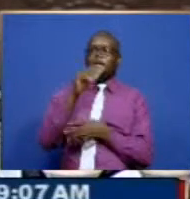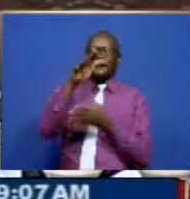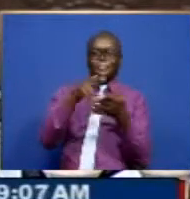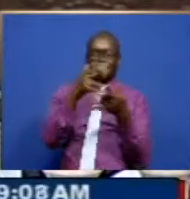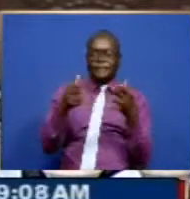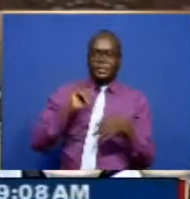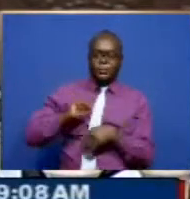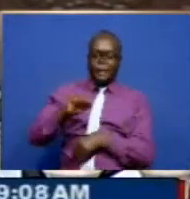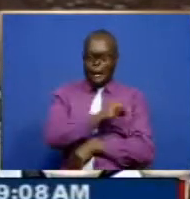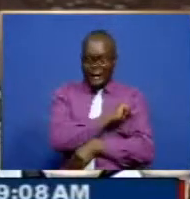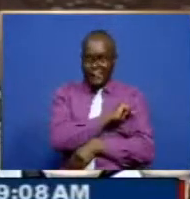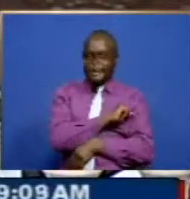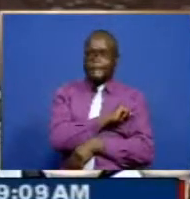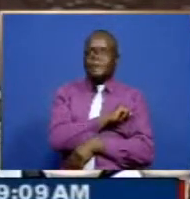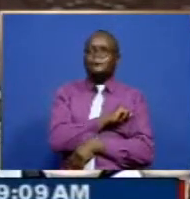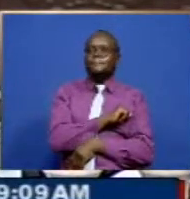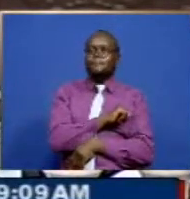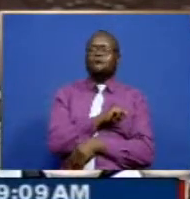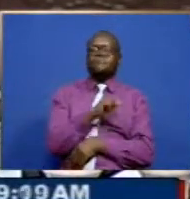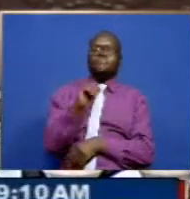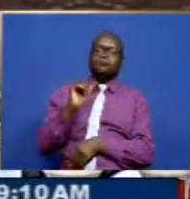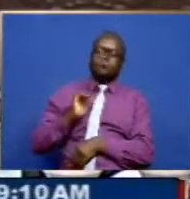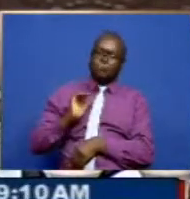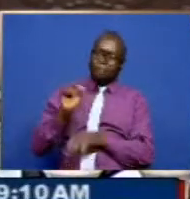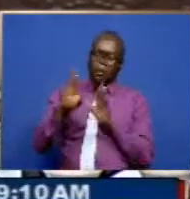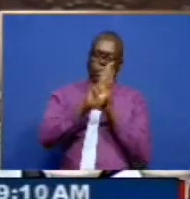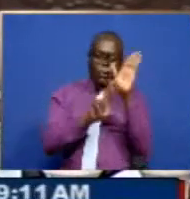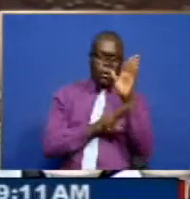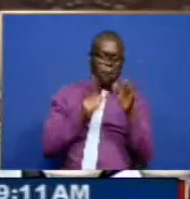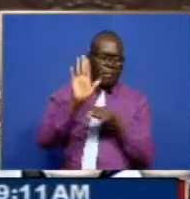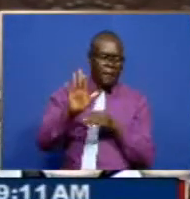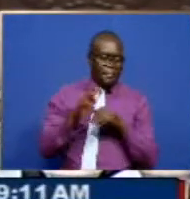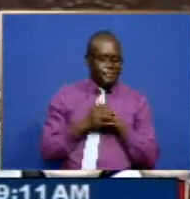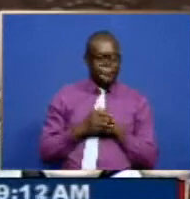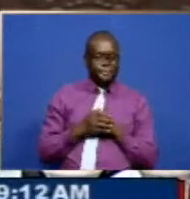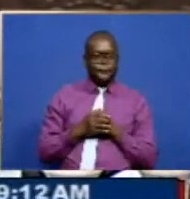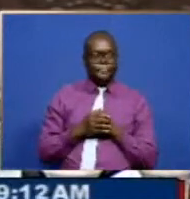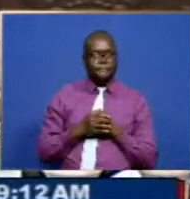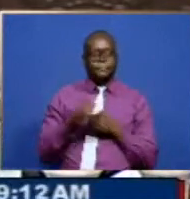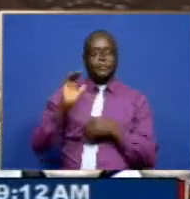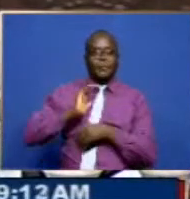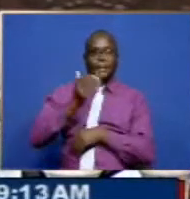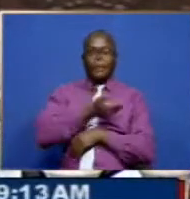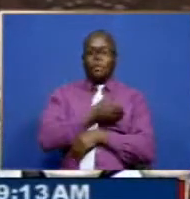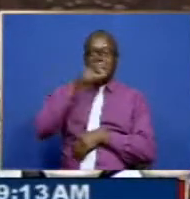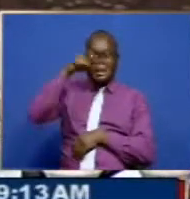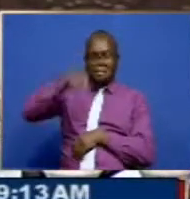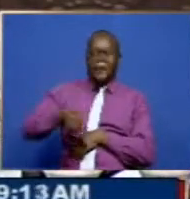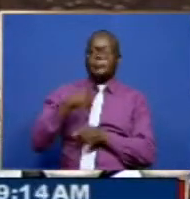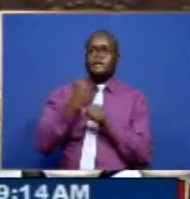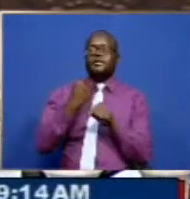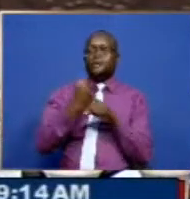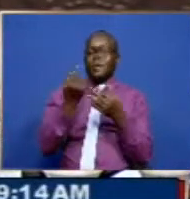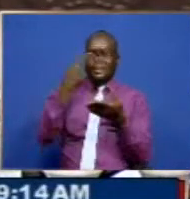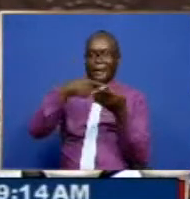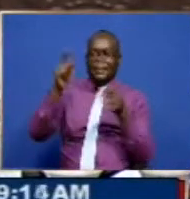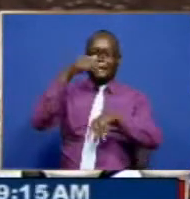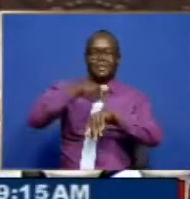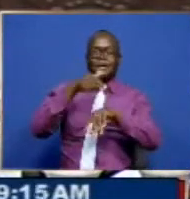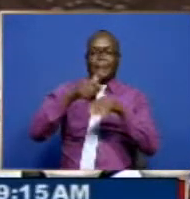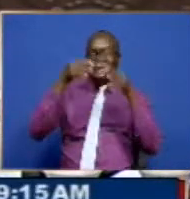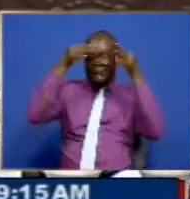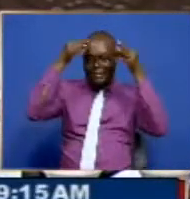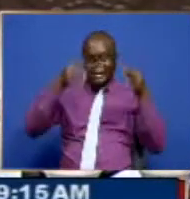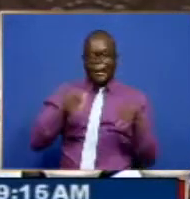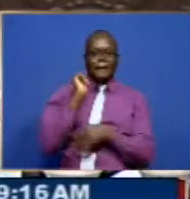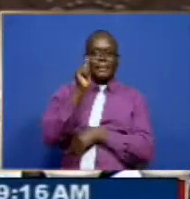Senate standing orders. The committee shall, at an appropriate time, pronounce